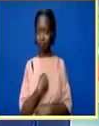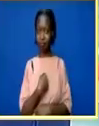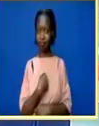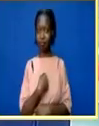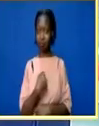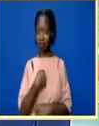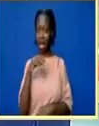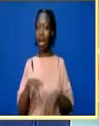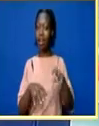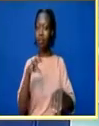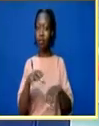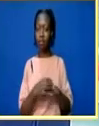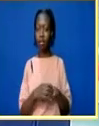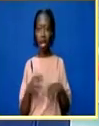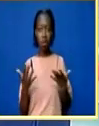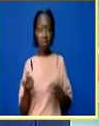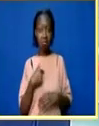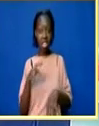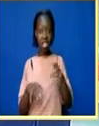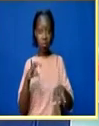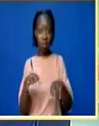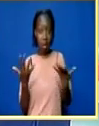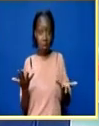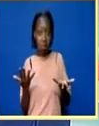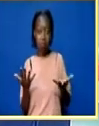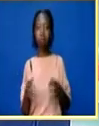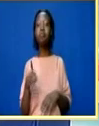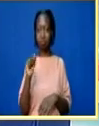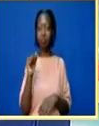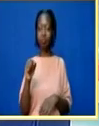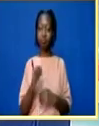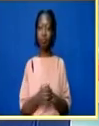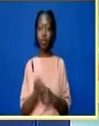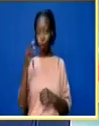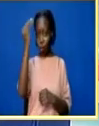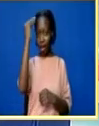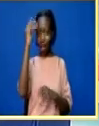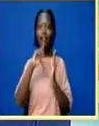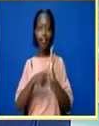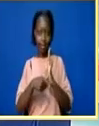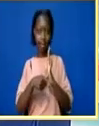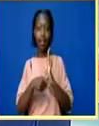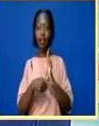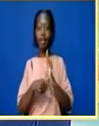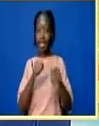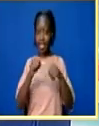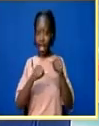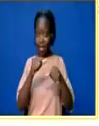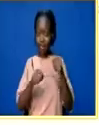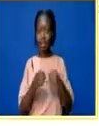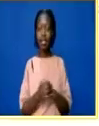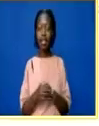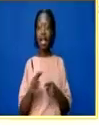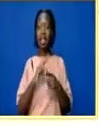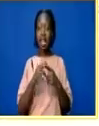I am an animal. What? Yes, you are. I am an animal. Yes, you okay, are. Okay, I am an animal. So you're going to mm-hmm. learn that one later on mm-hmm. in science mm-hmm. and get to know